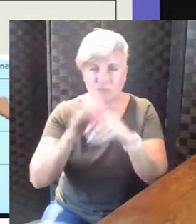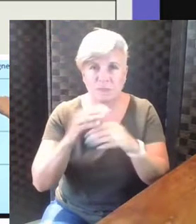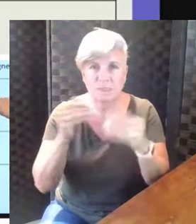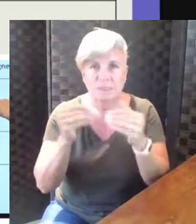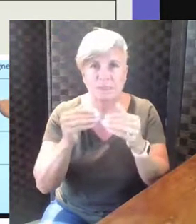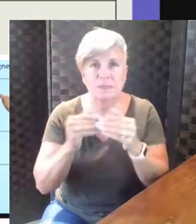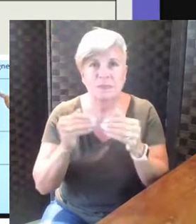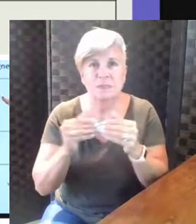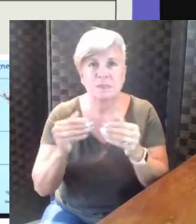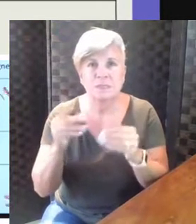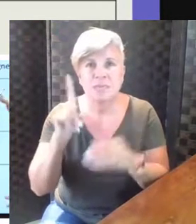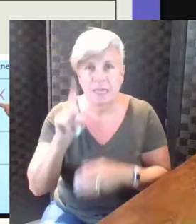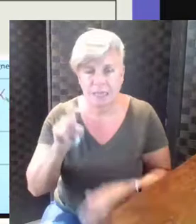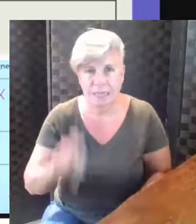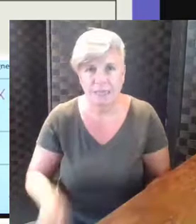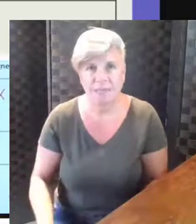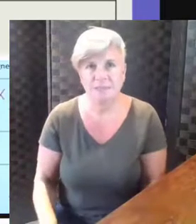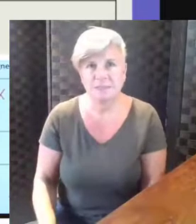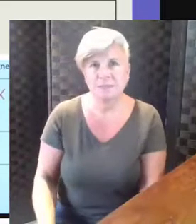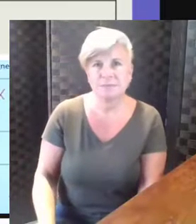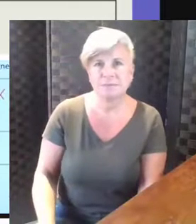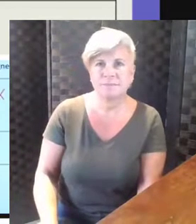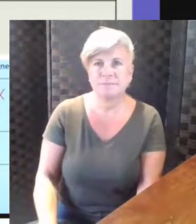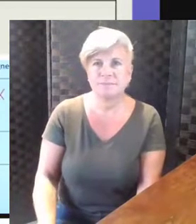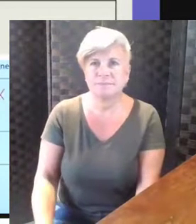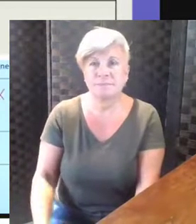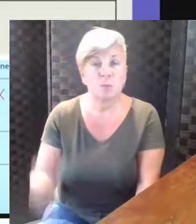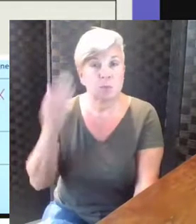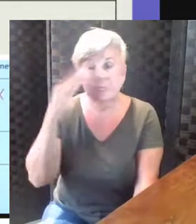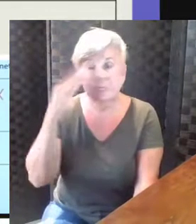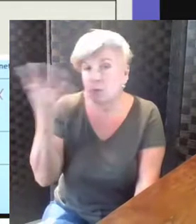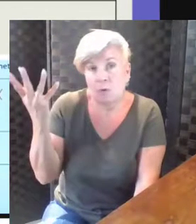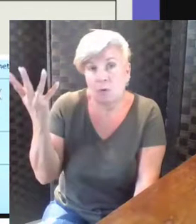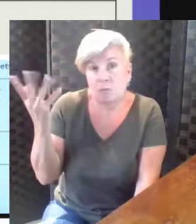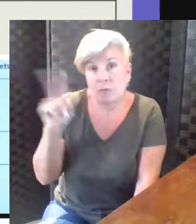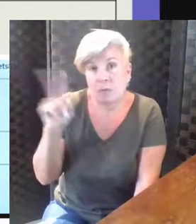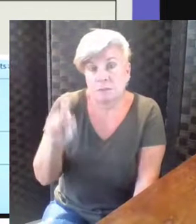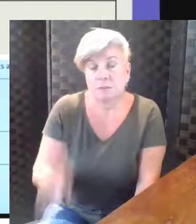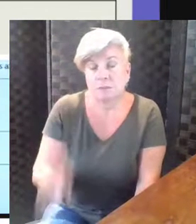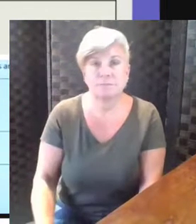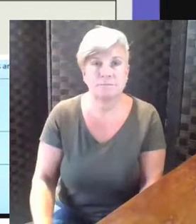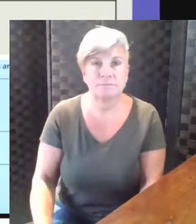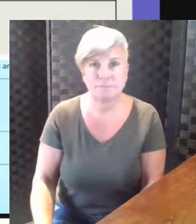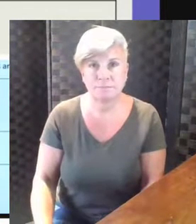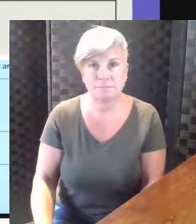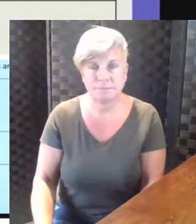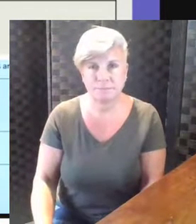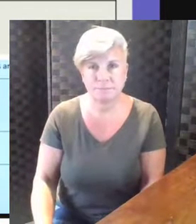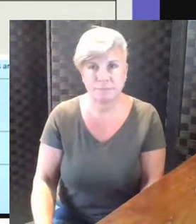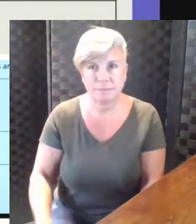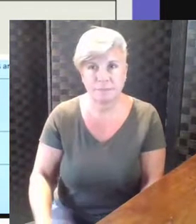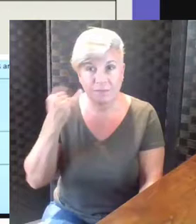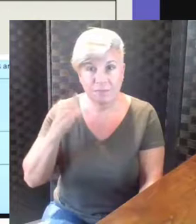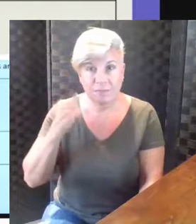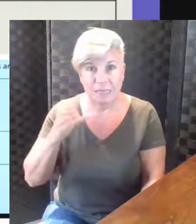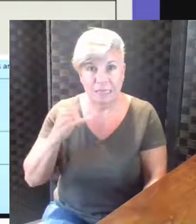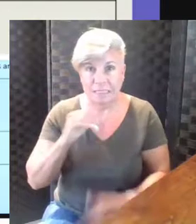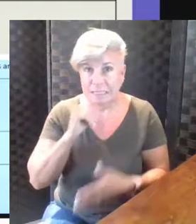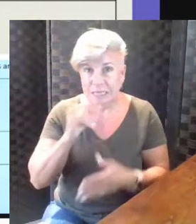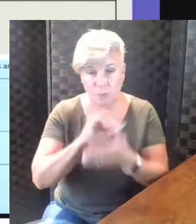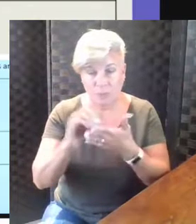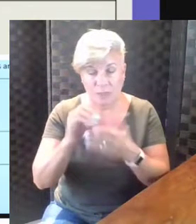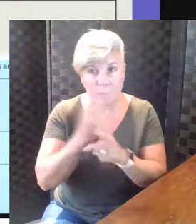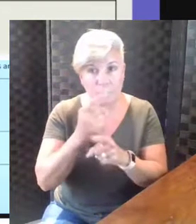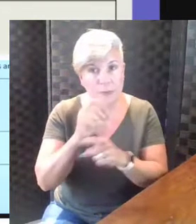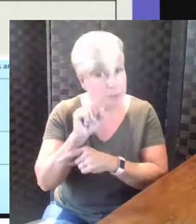26 equals X. We don't know yet. Okay? If you did not have your equation